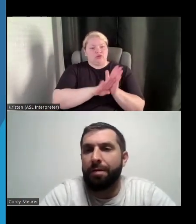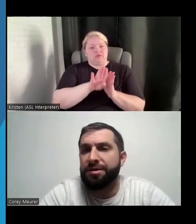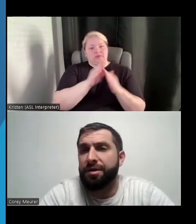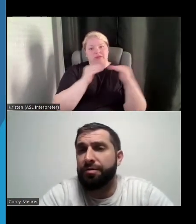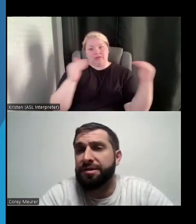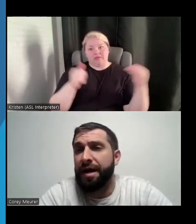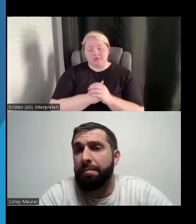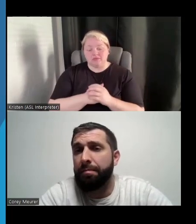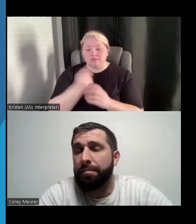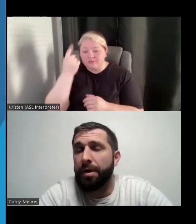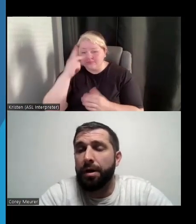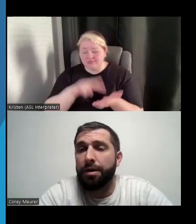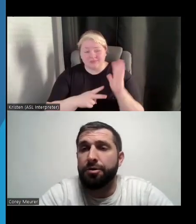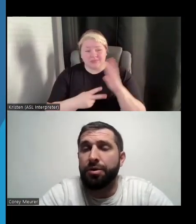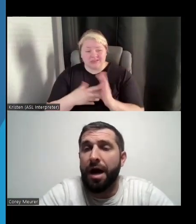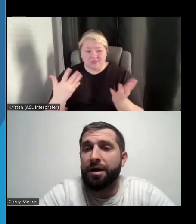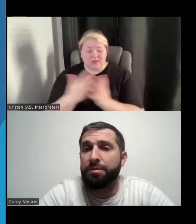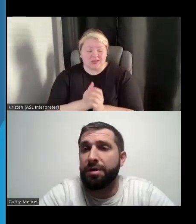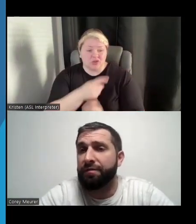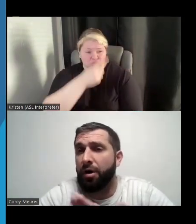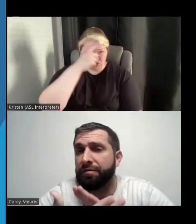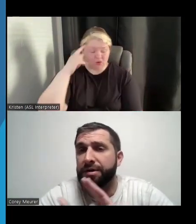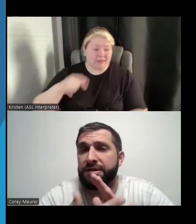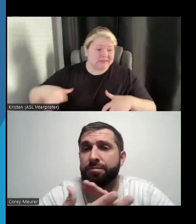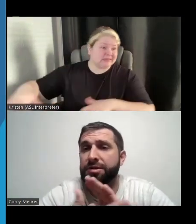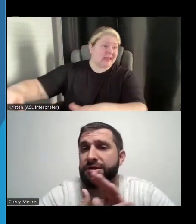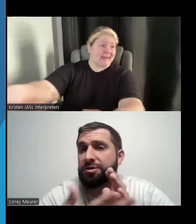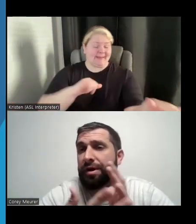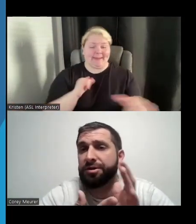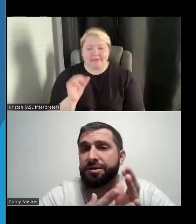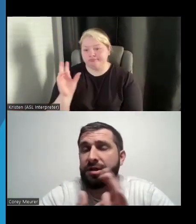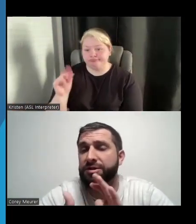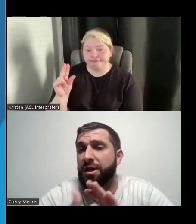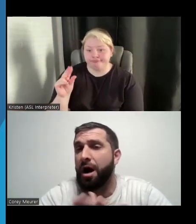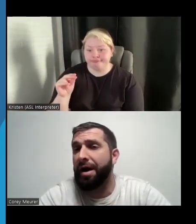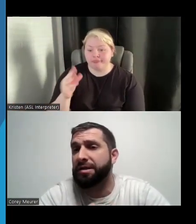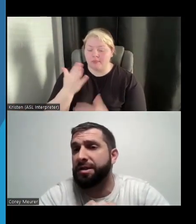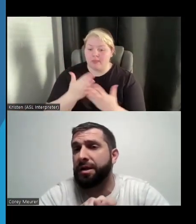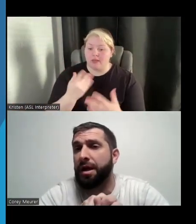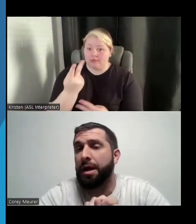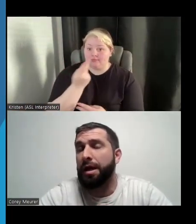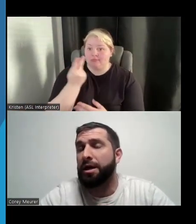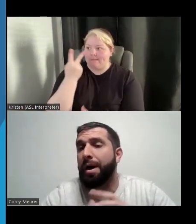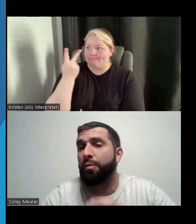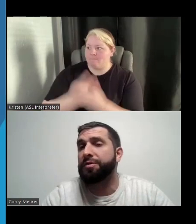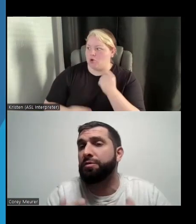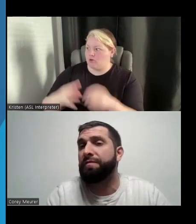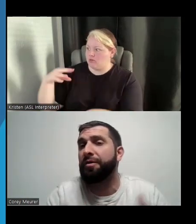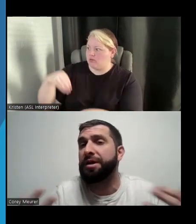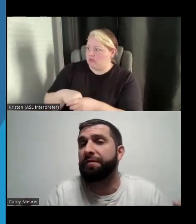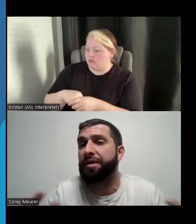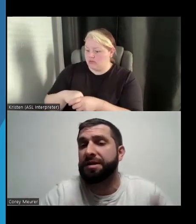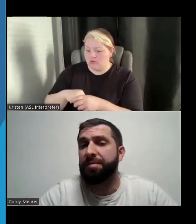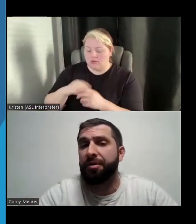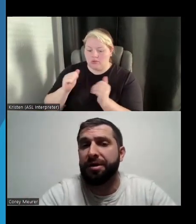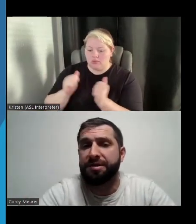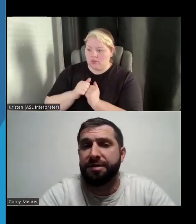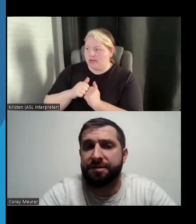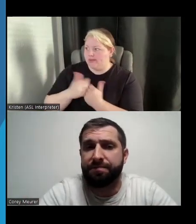two traumas are the same. You and I could be involved in a similar situation, such as a car accident, and come out with 2 very